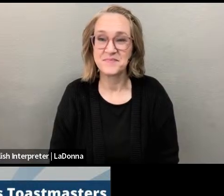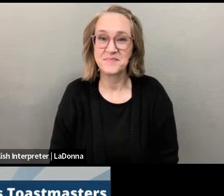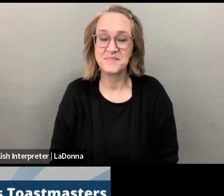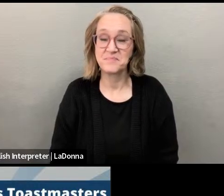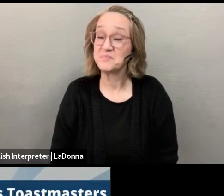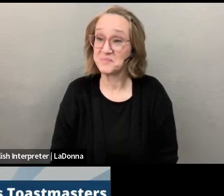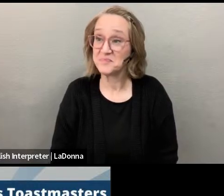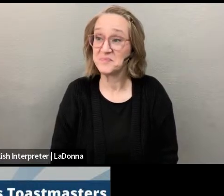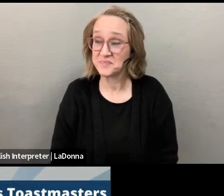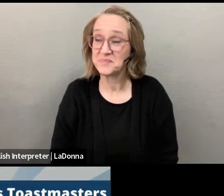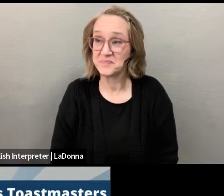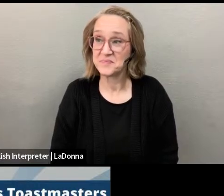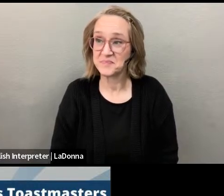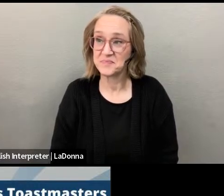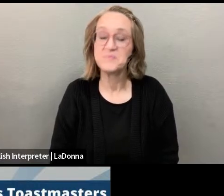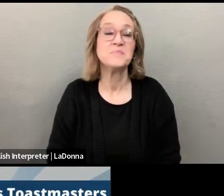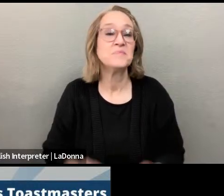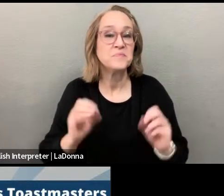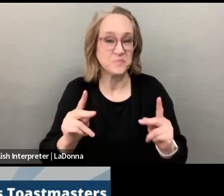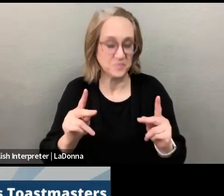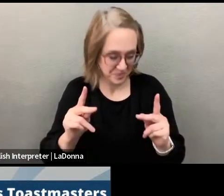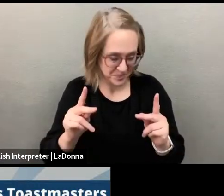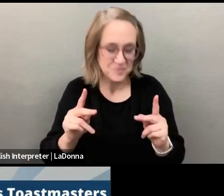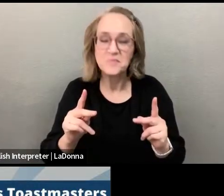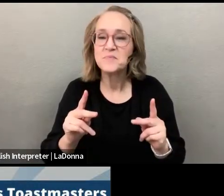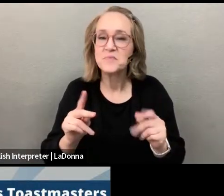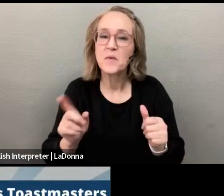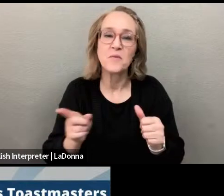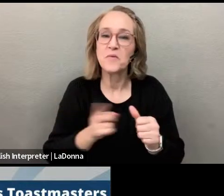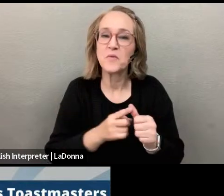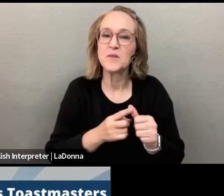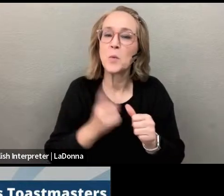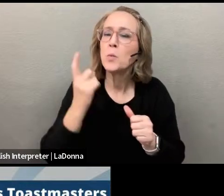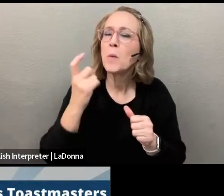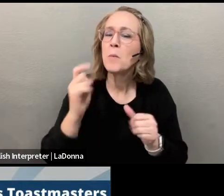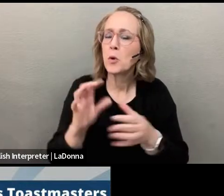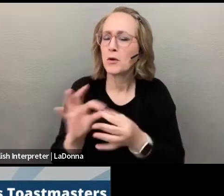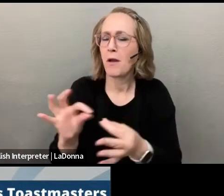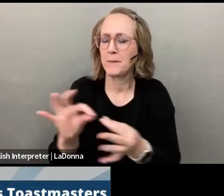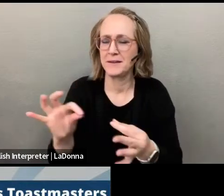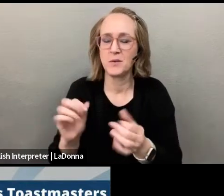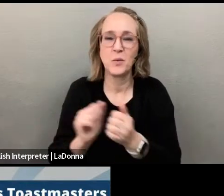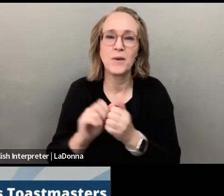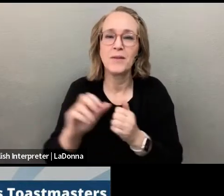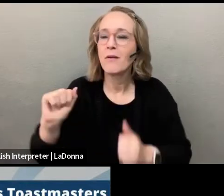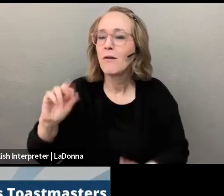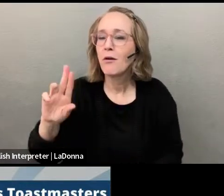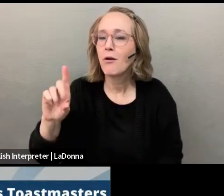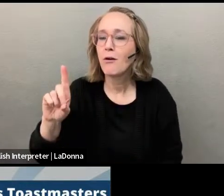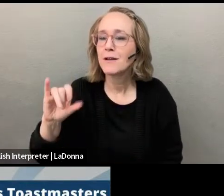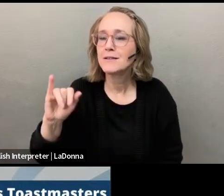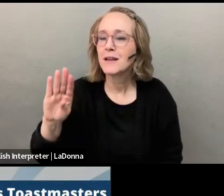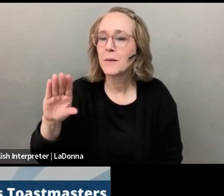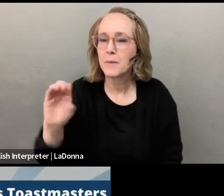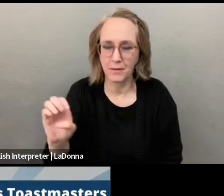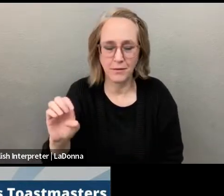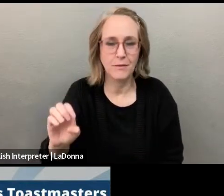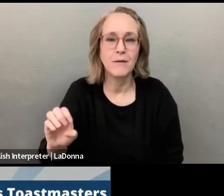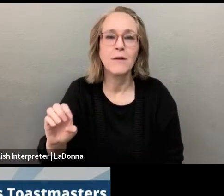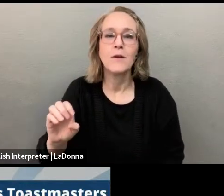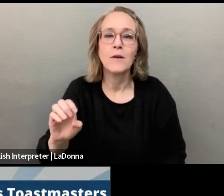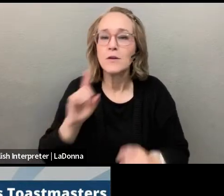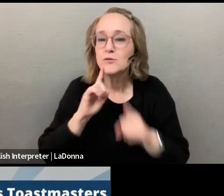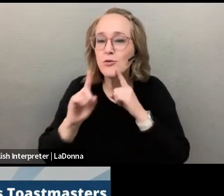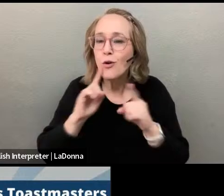All right, I just want to wrap that up. I want to just make one more comment in regards to Audible Talkers Toastmasters. It really is a great